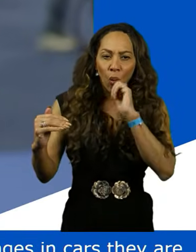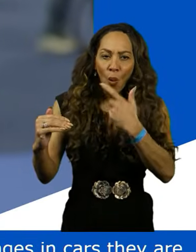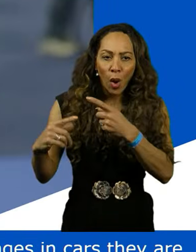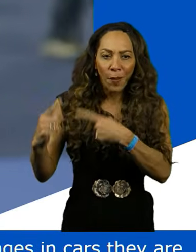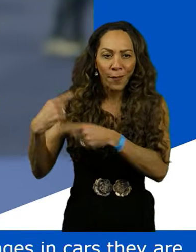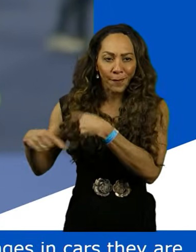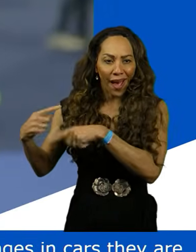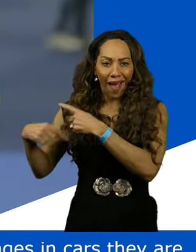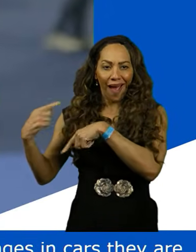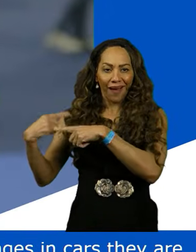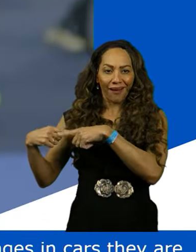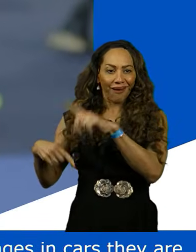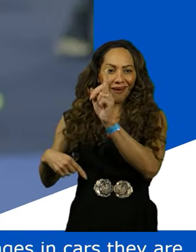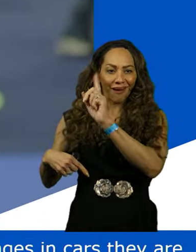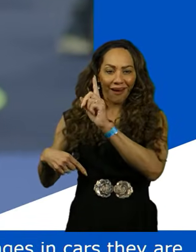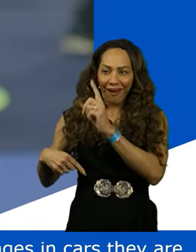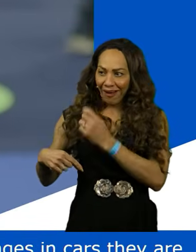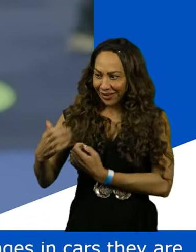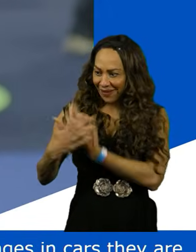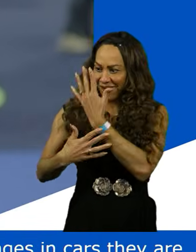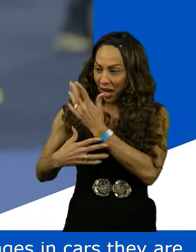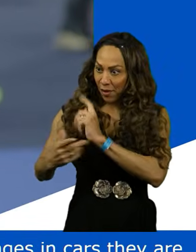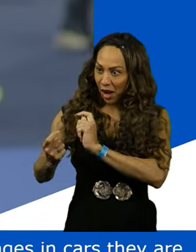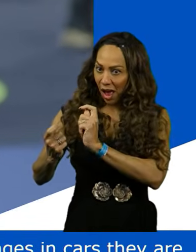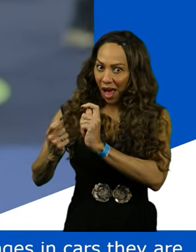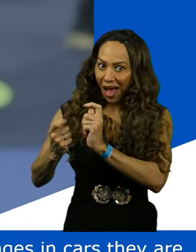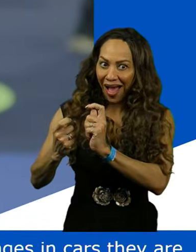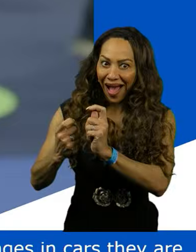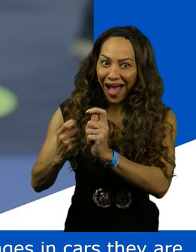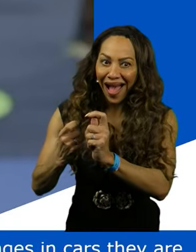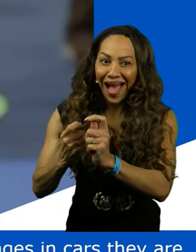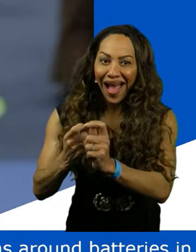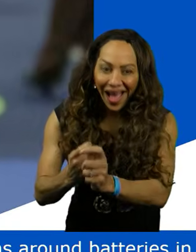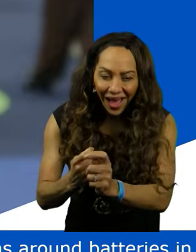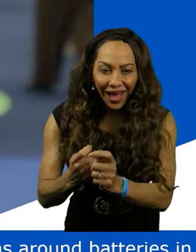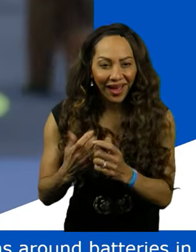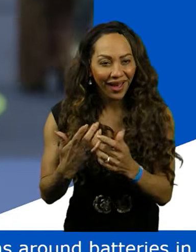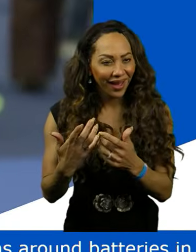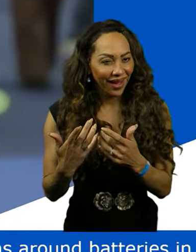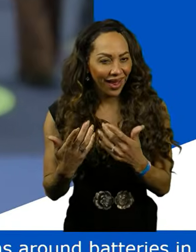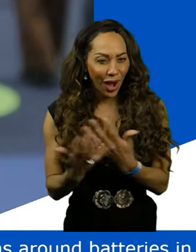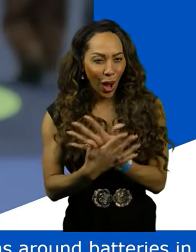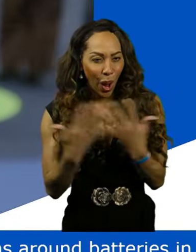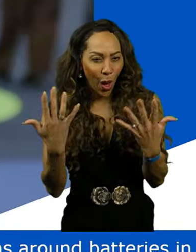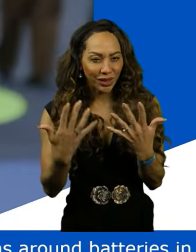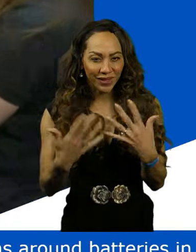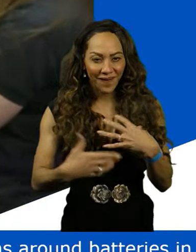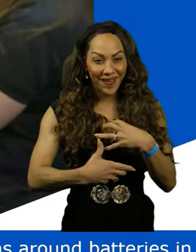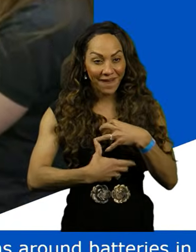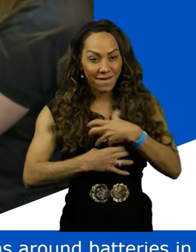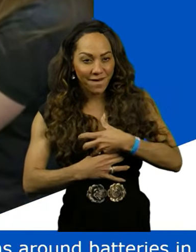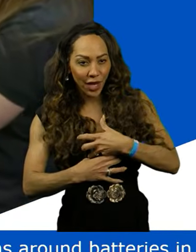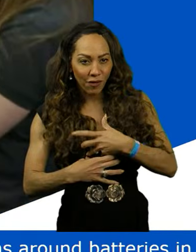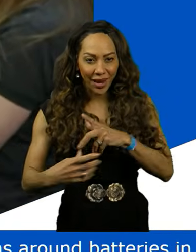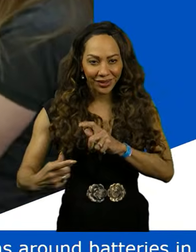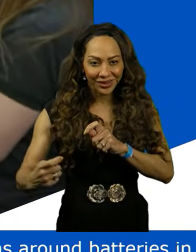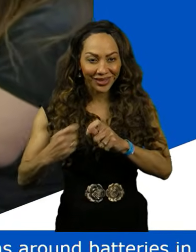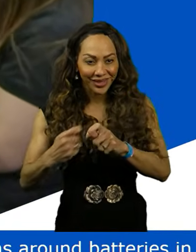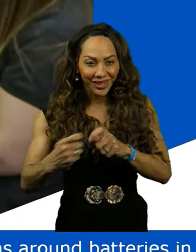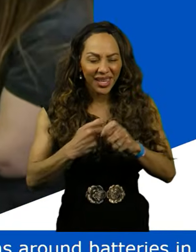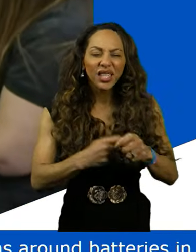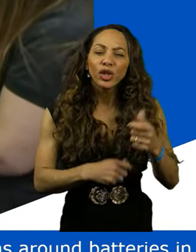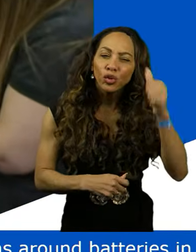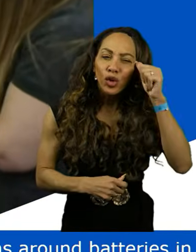around batteries in the bottom, power trays, you know, different configurations that maybe you wouldn't have in those kind of like petrol